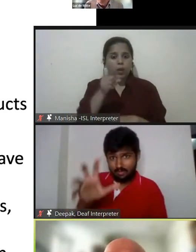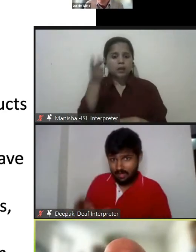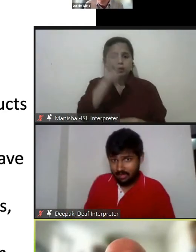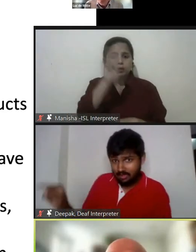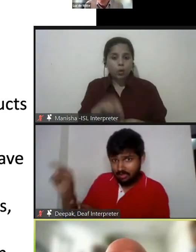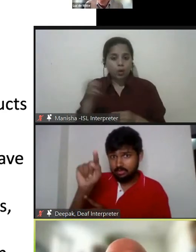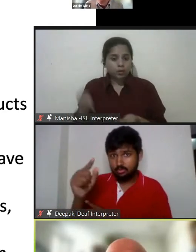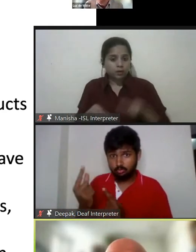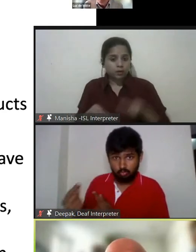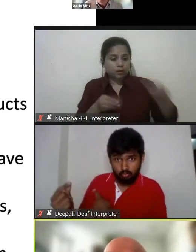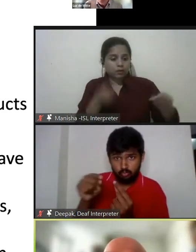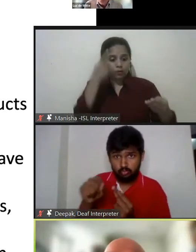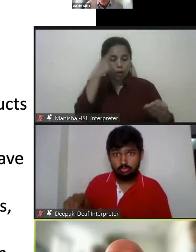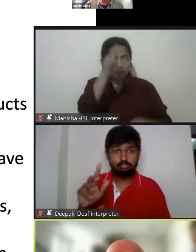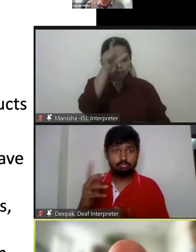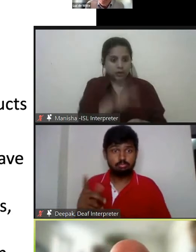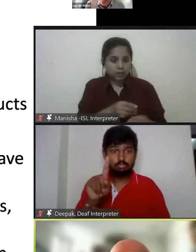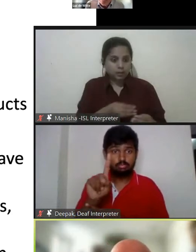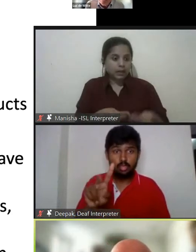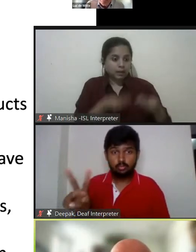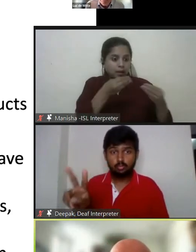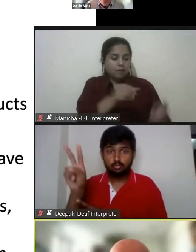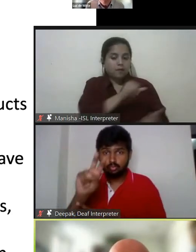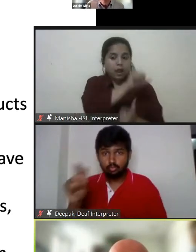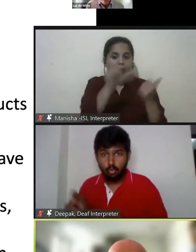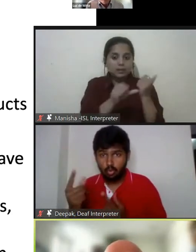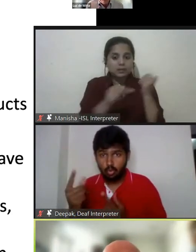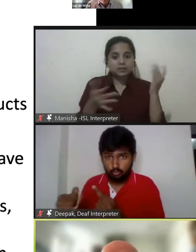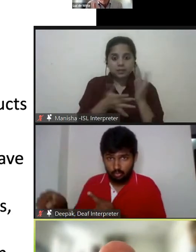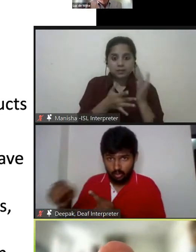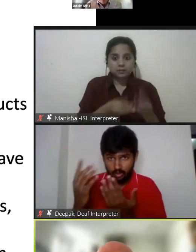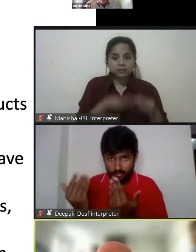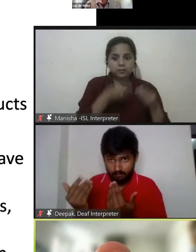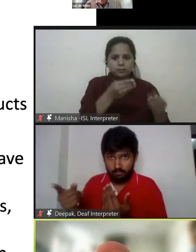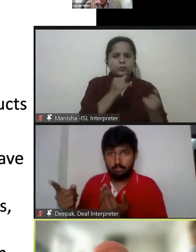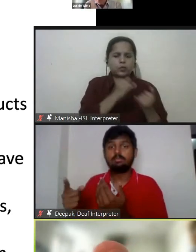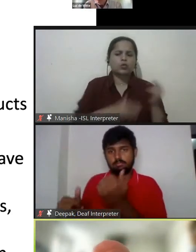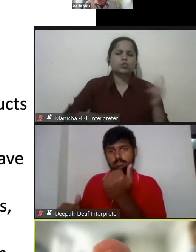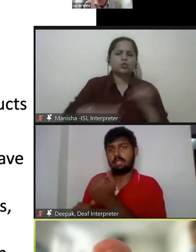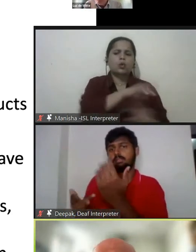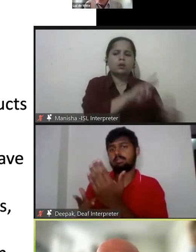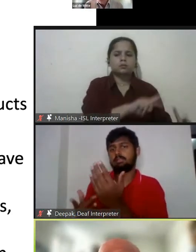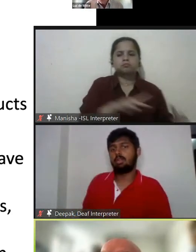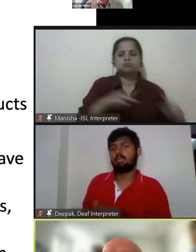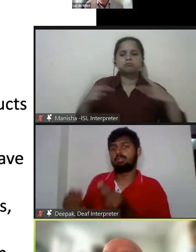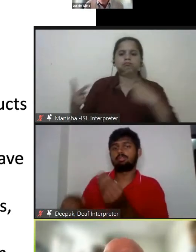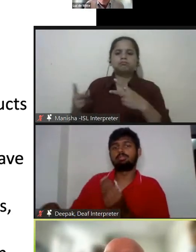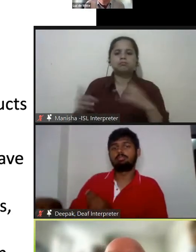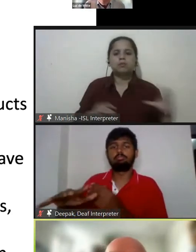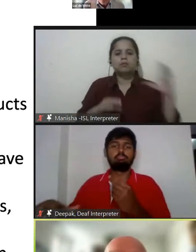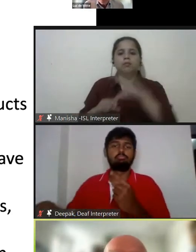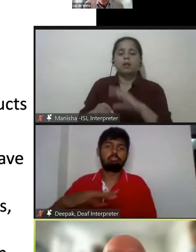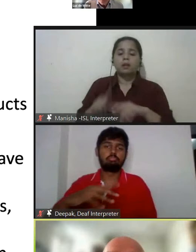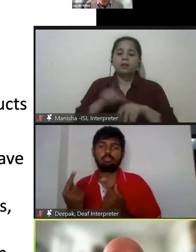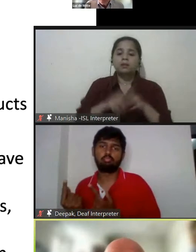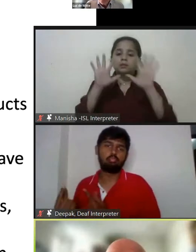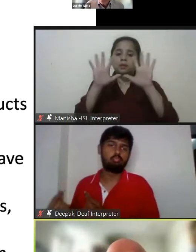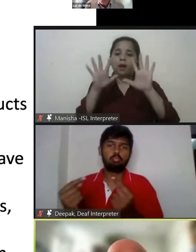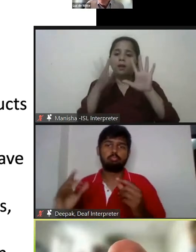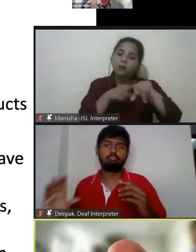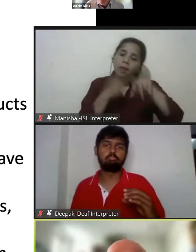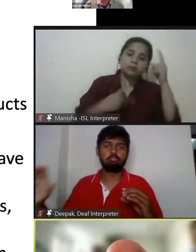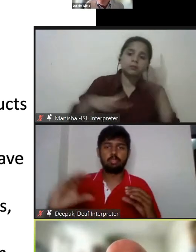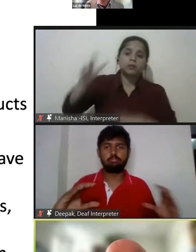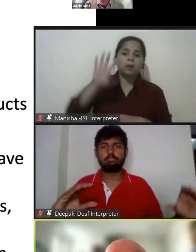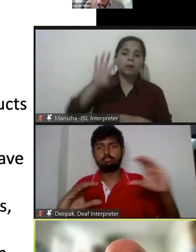in providing people with assistive devices, the societal return on investment is tenfold. So there is